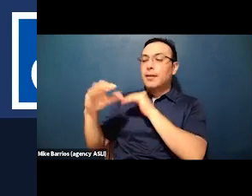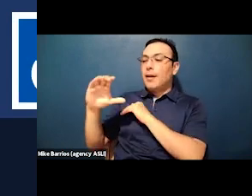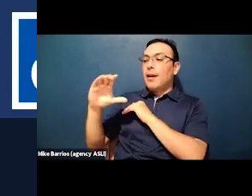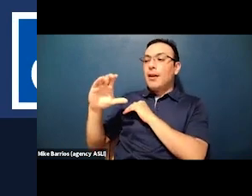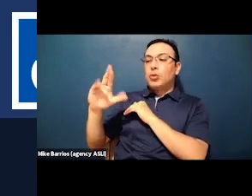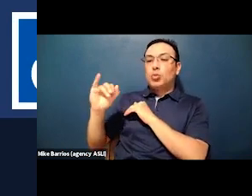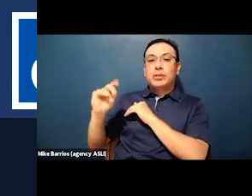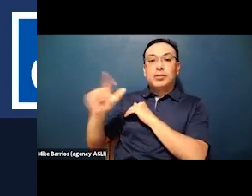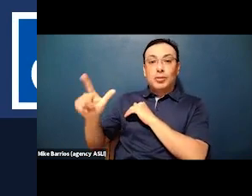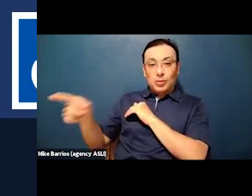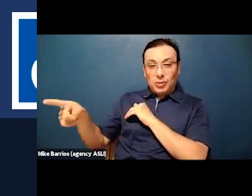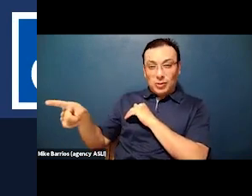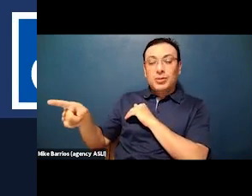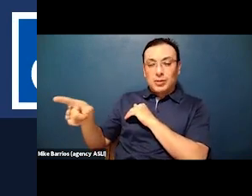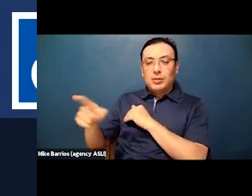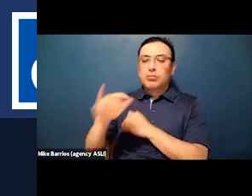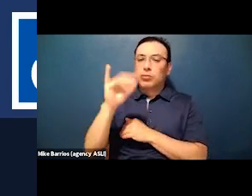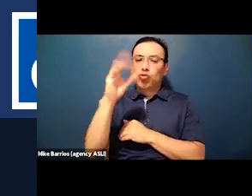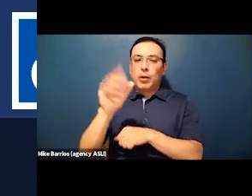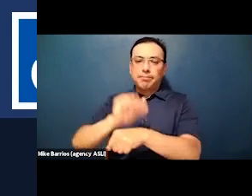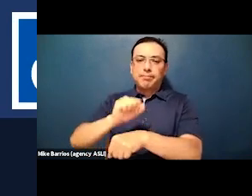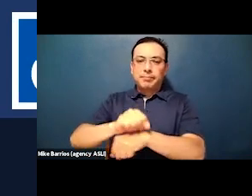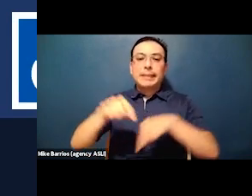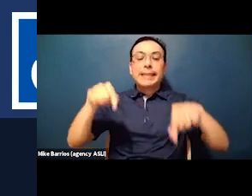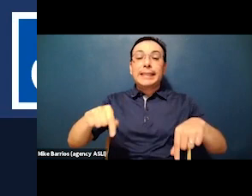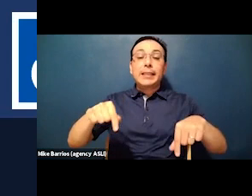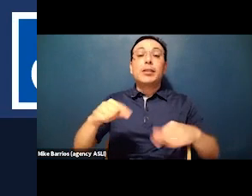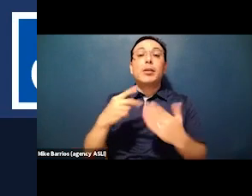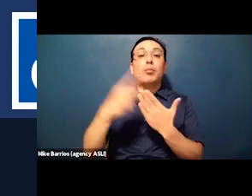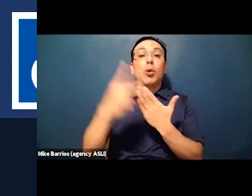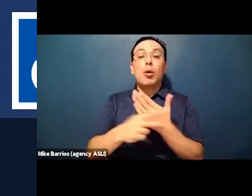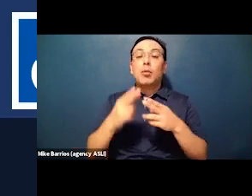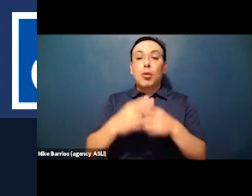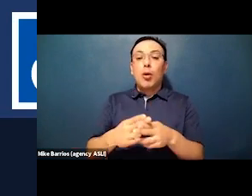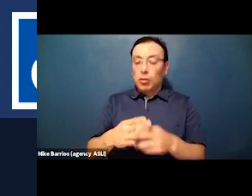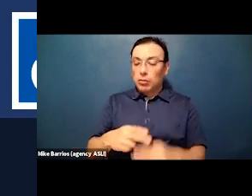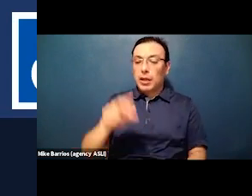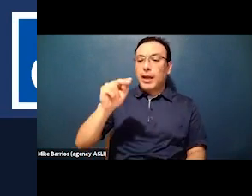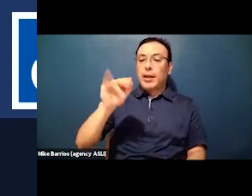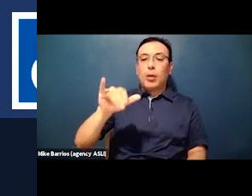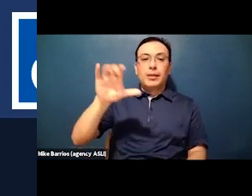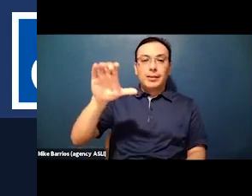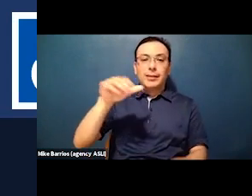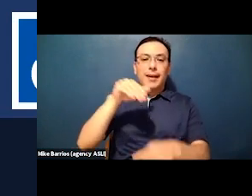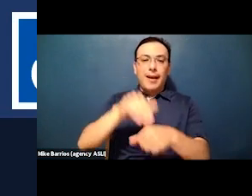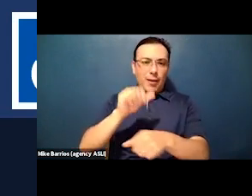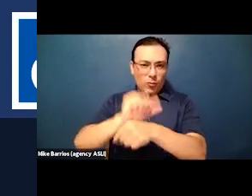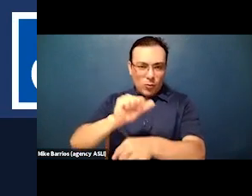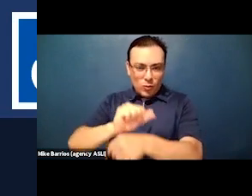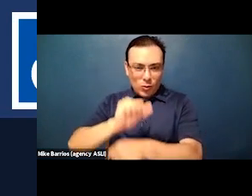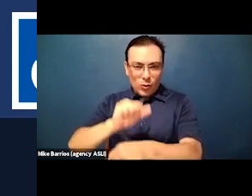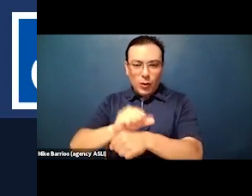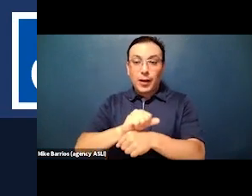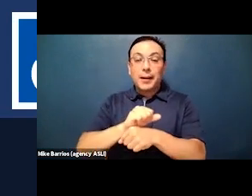NYC at Work, it's our employment initiative. You see some of our job seekers here